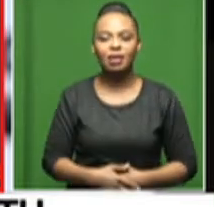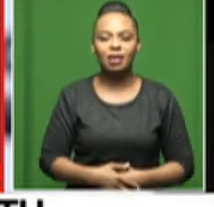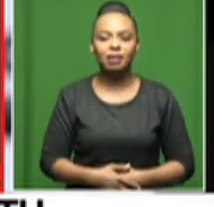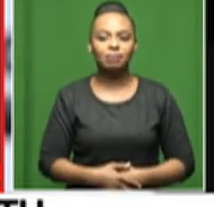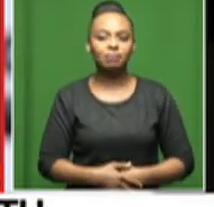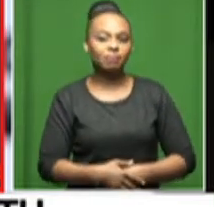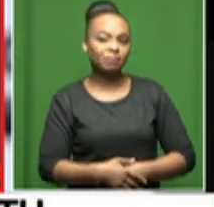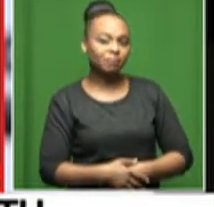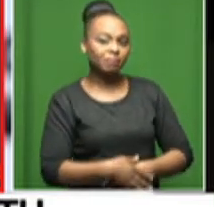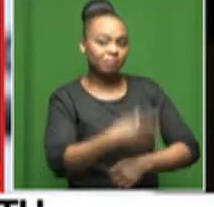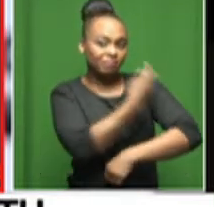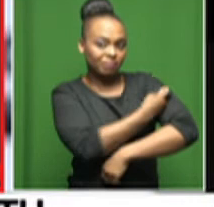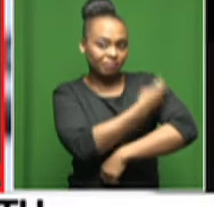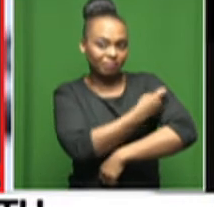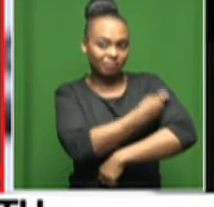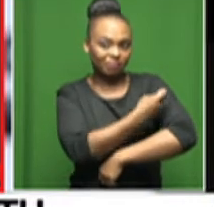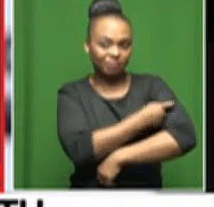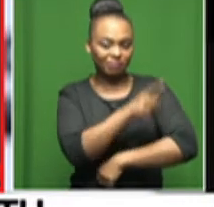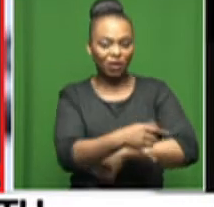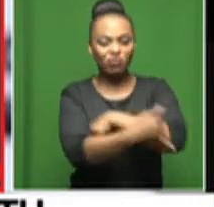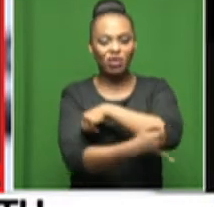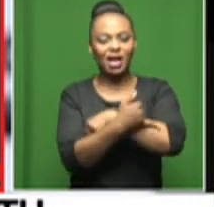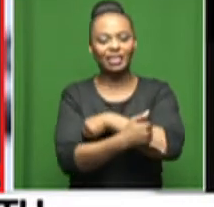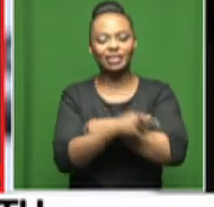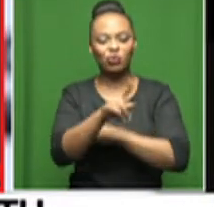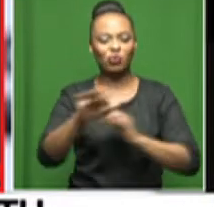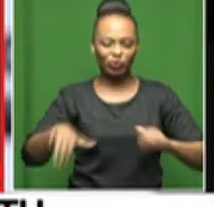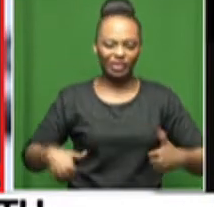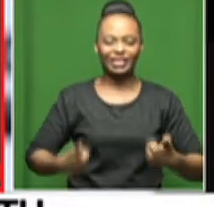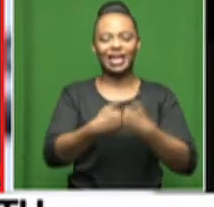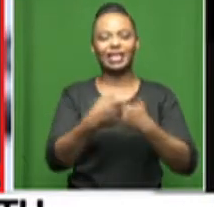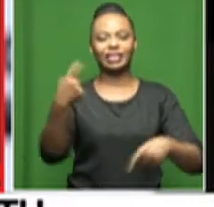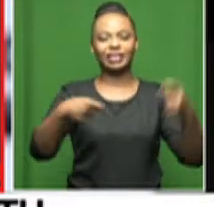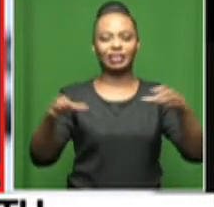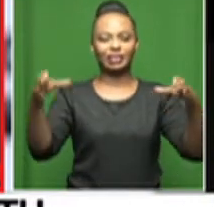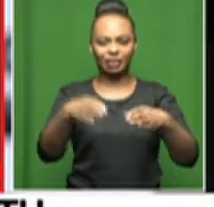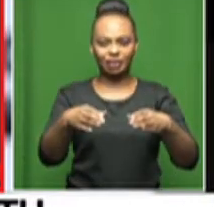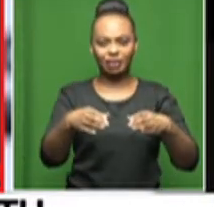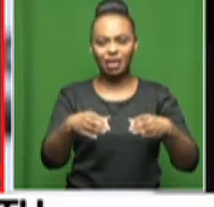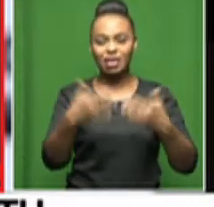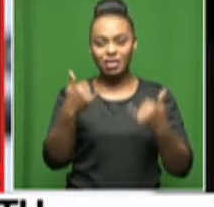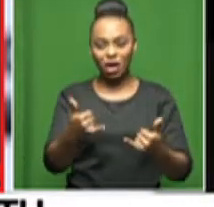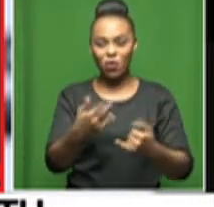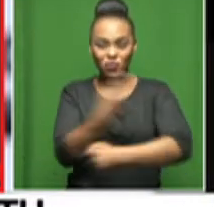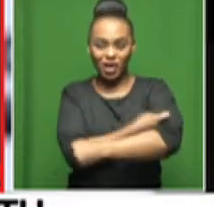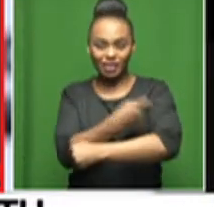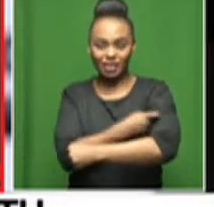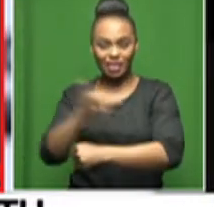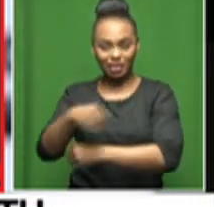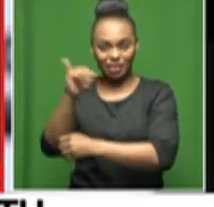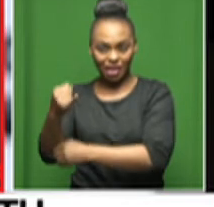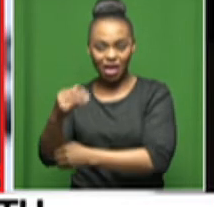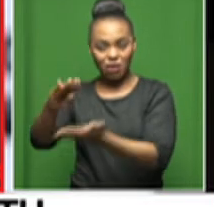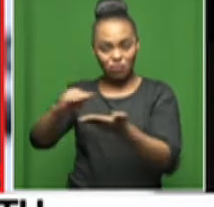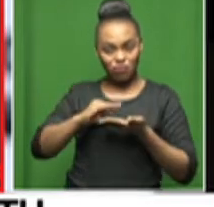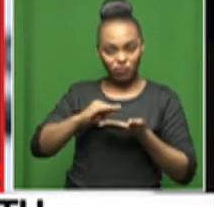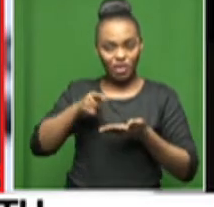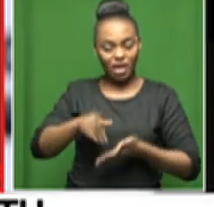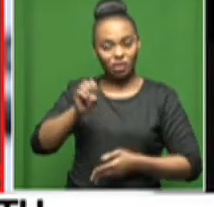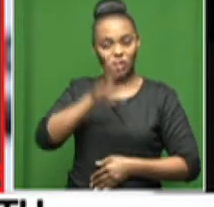big challenge. South Africa participated in the Johnson & Johnson trials. Will the vaccine be available to South Africa? And how are you going to deal